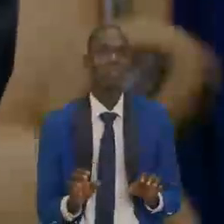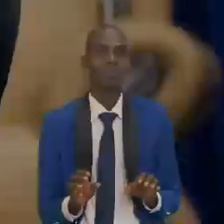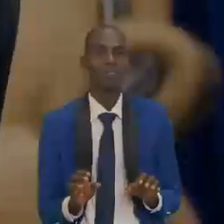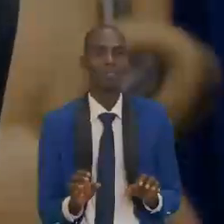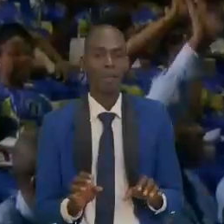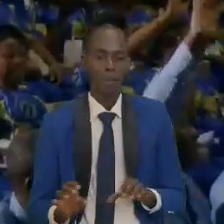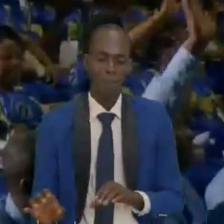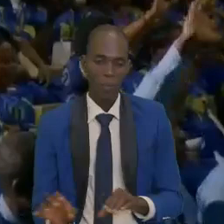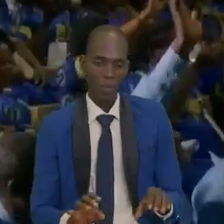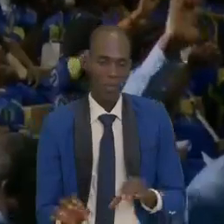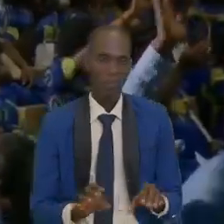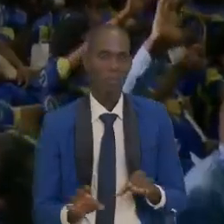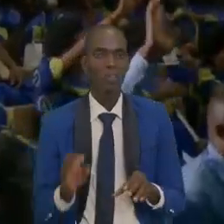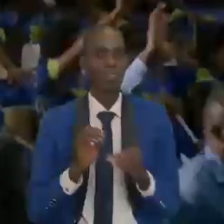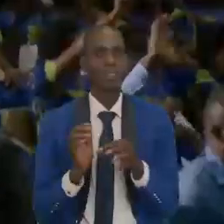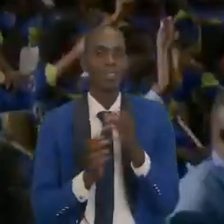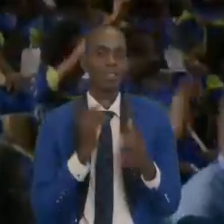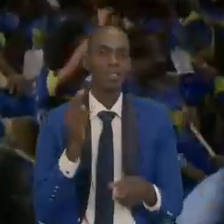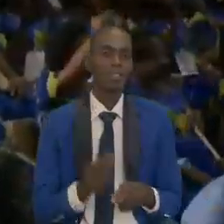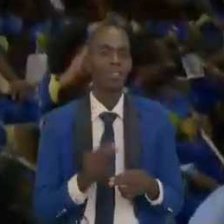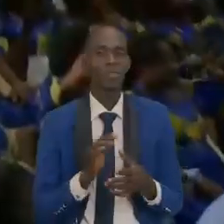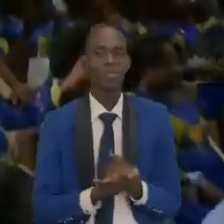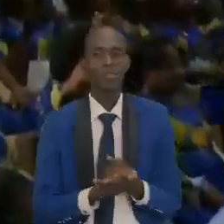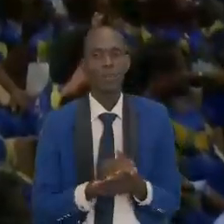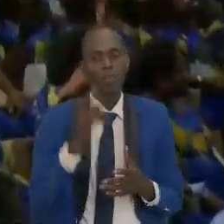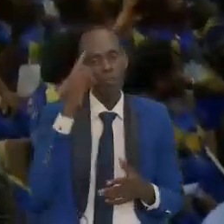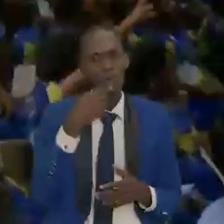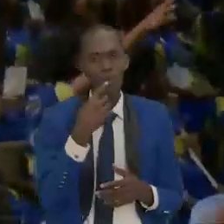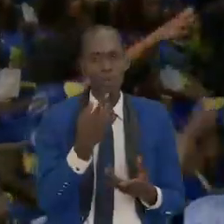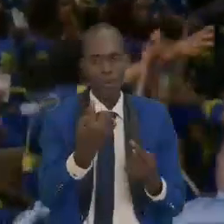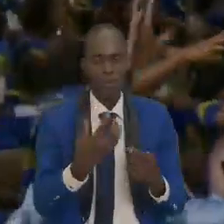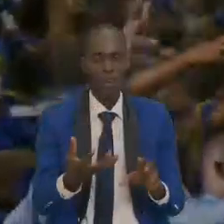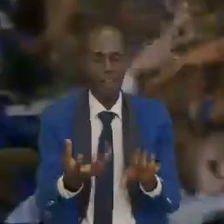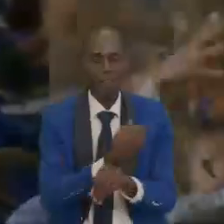of four months what are you shake my hand